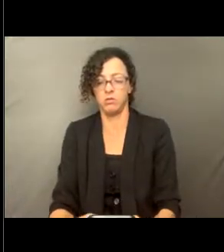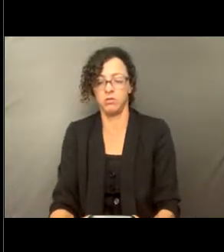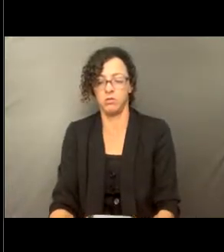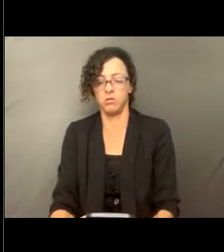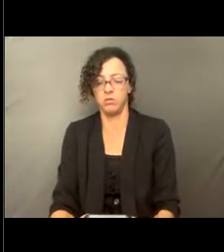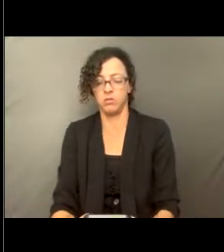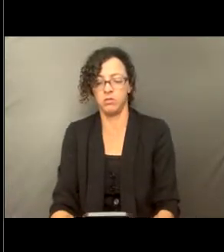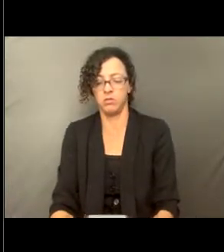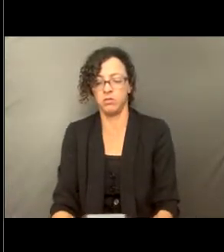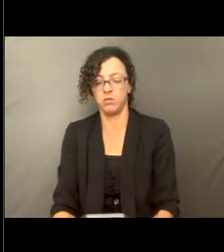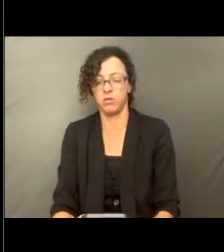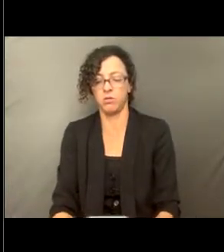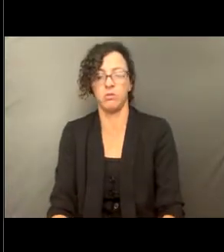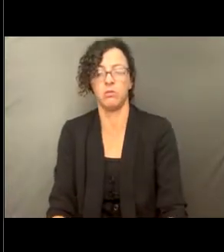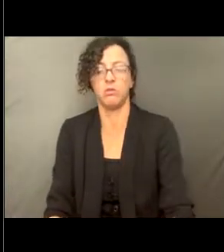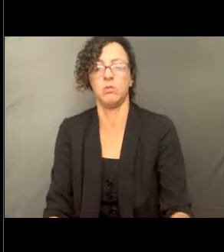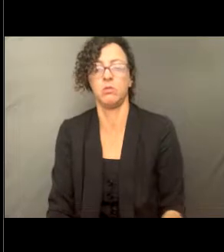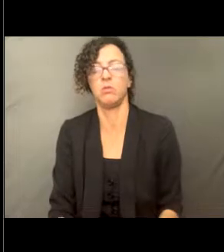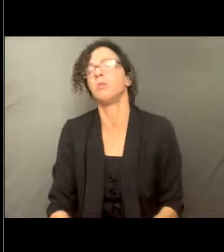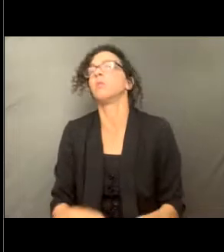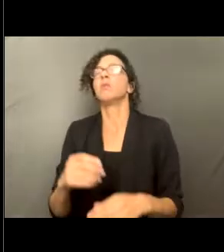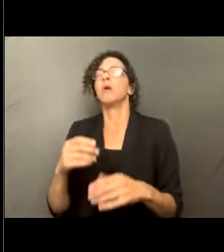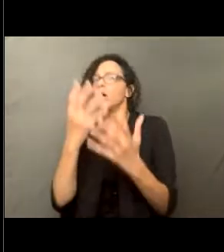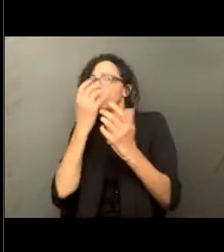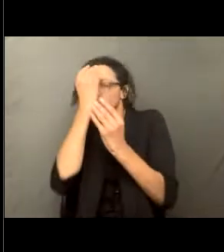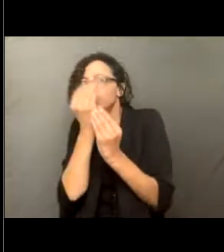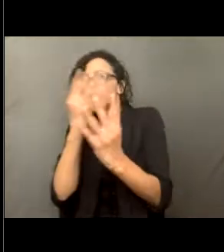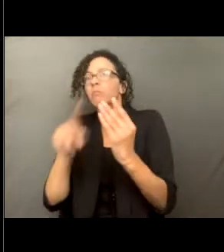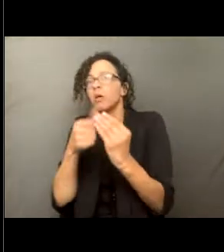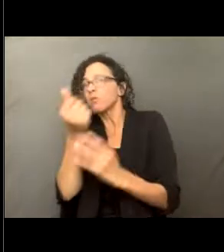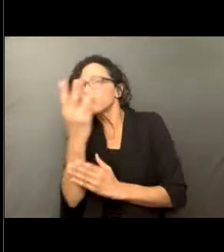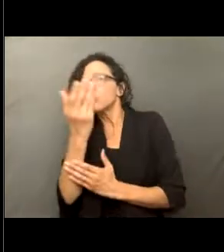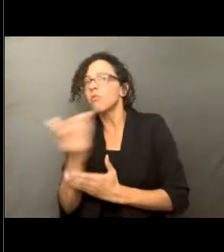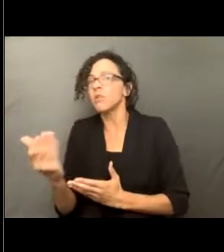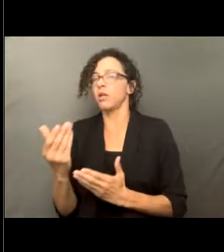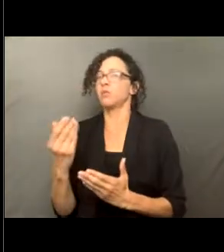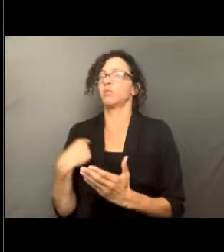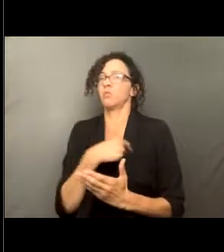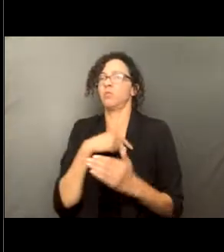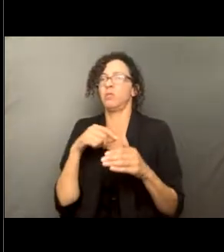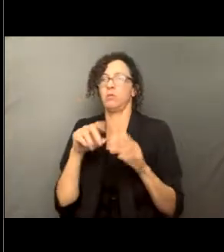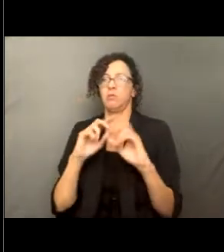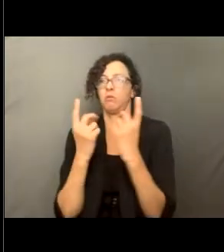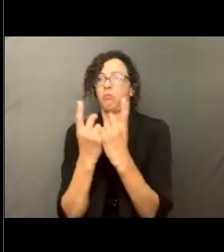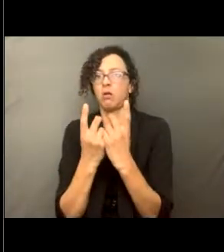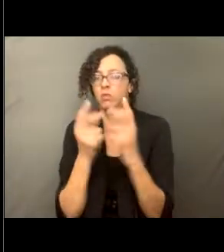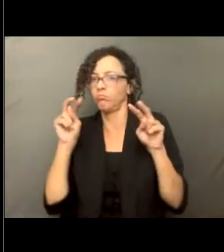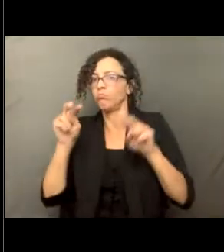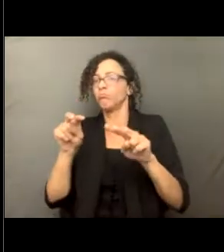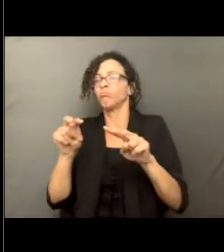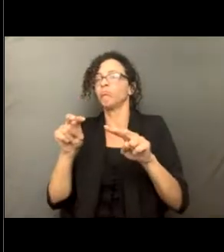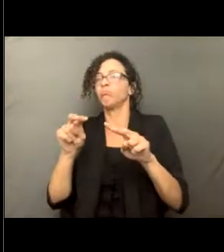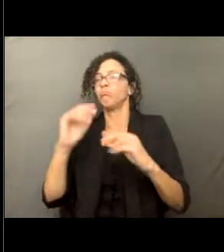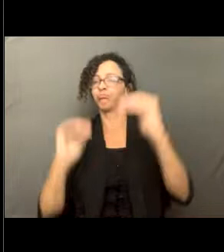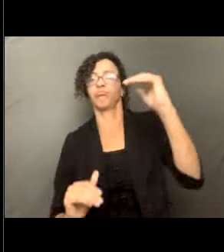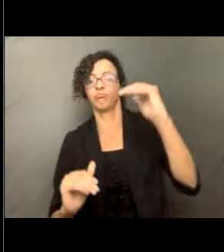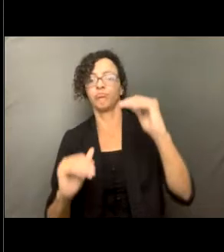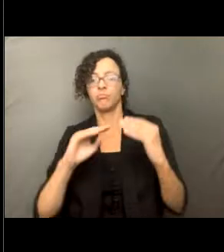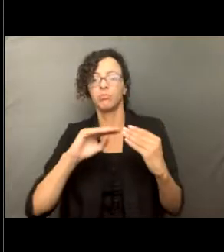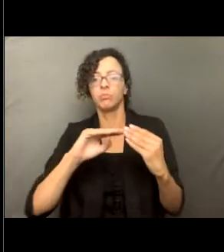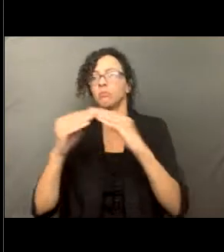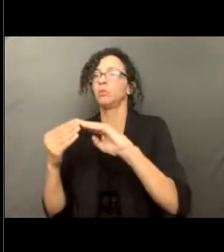couple things. So what we're doing as a department is going back and looking at, first, we're looking at disadvantaged communities, trying to identify